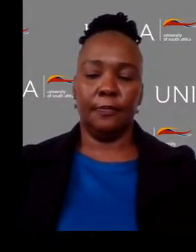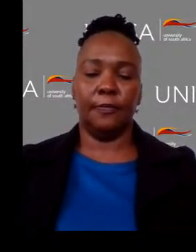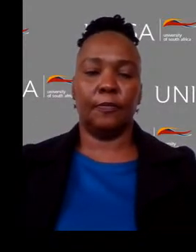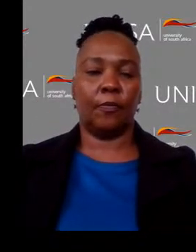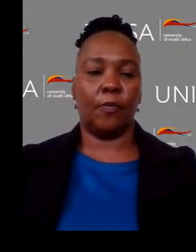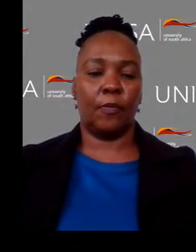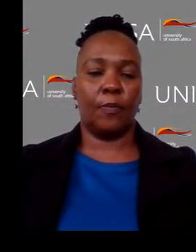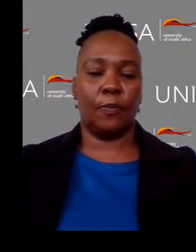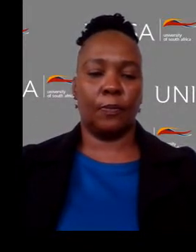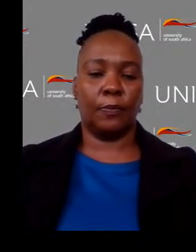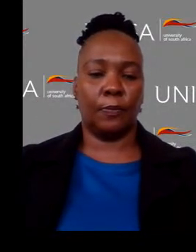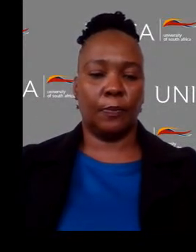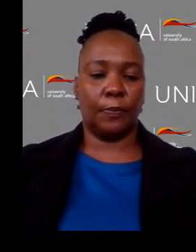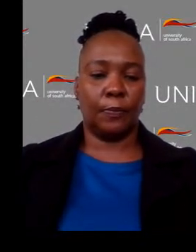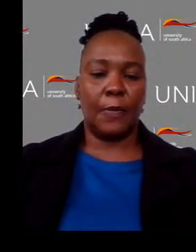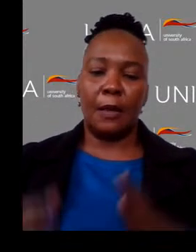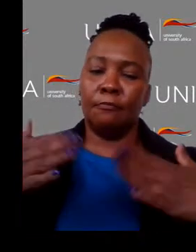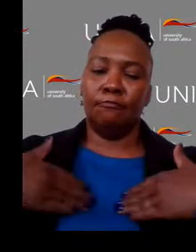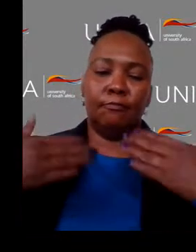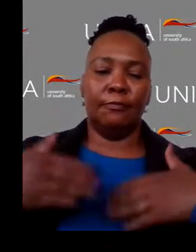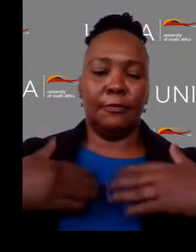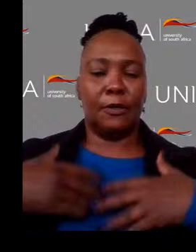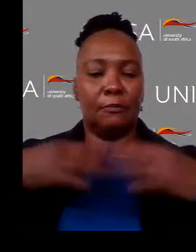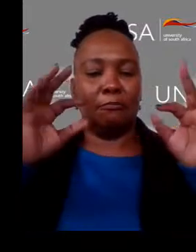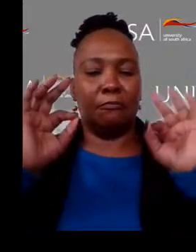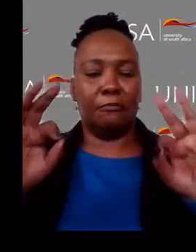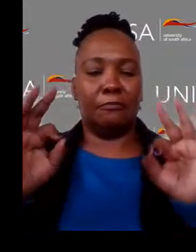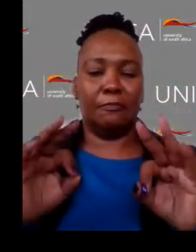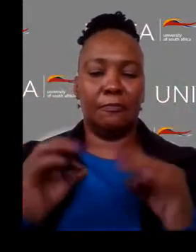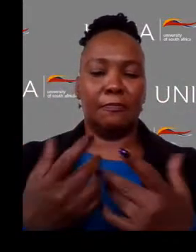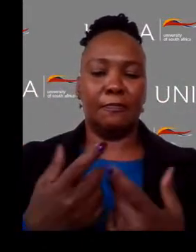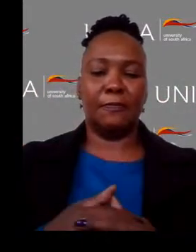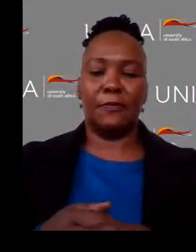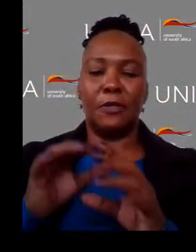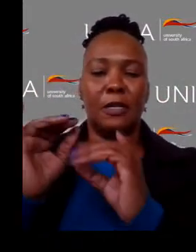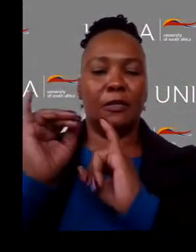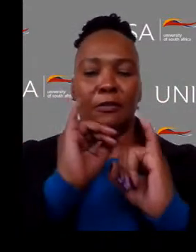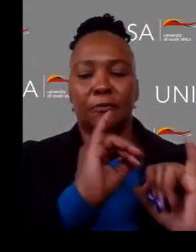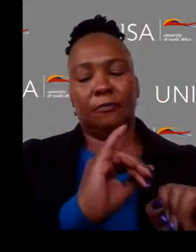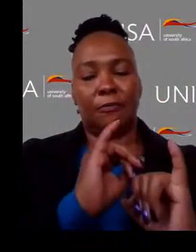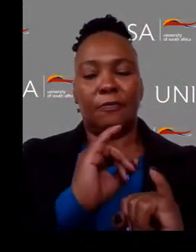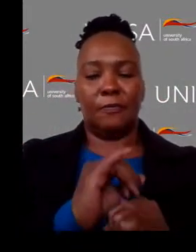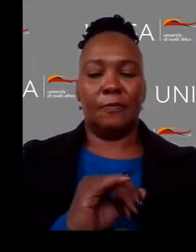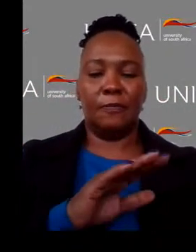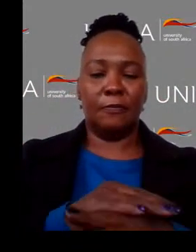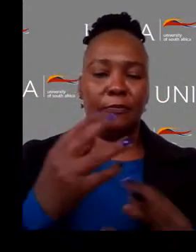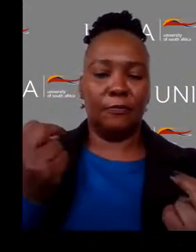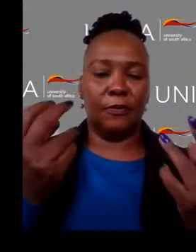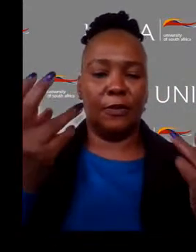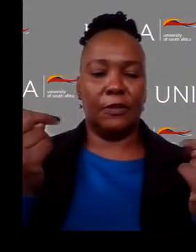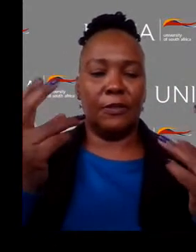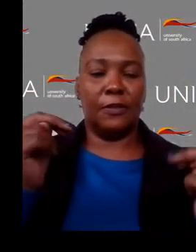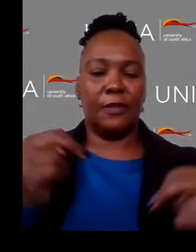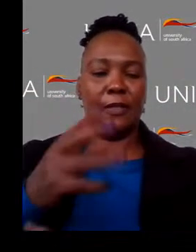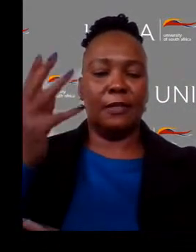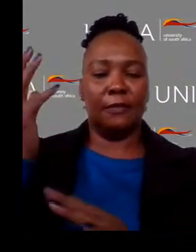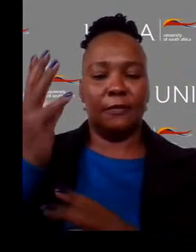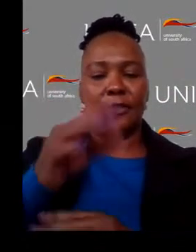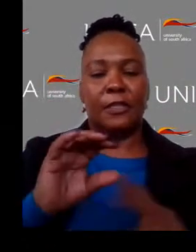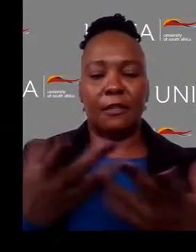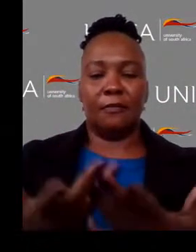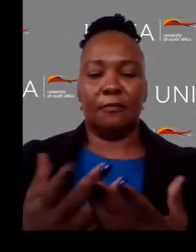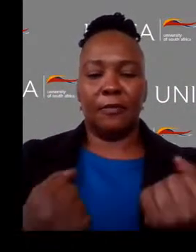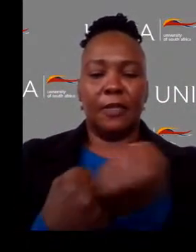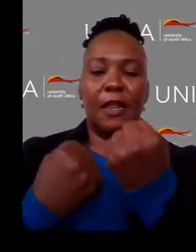I am extremely excited to introduce you to a brand new feature that has been developed to further support you in